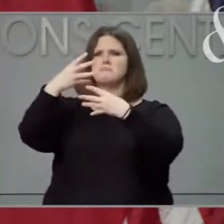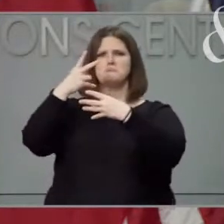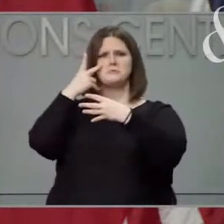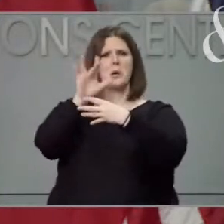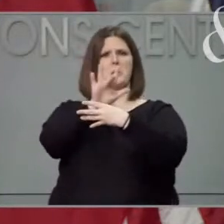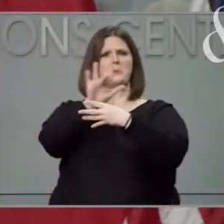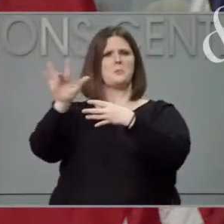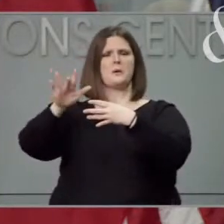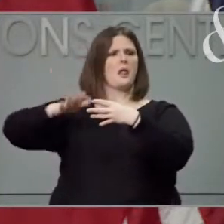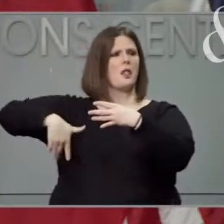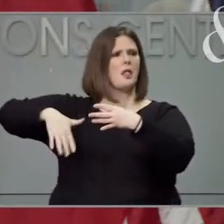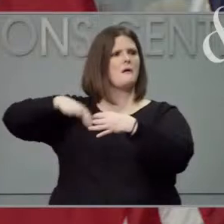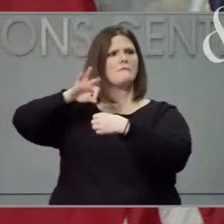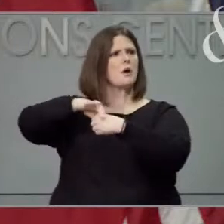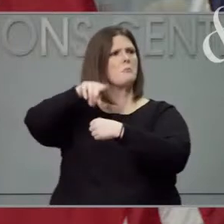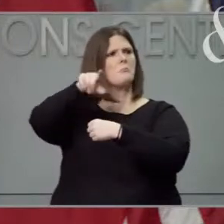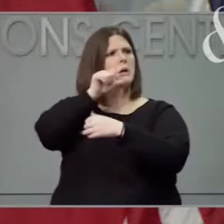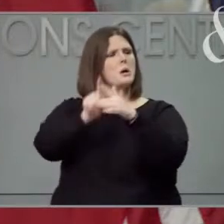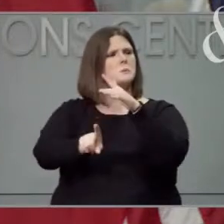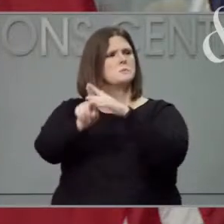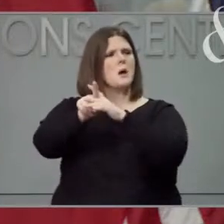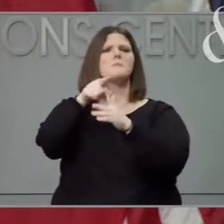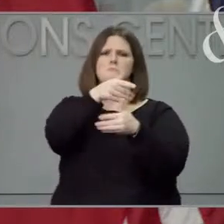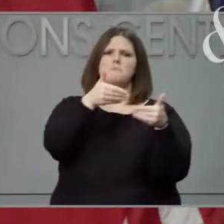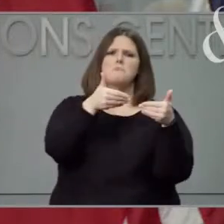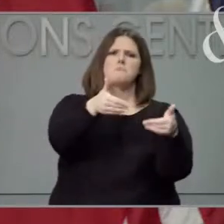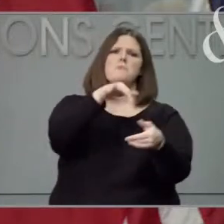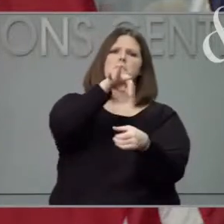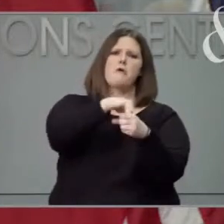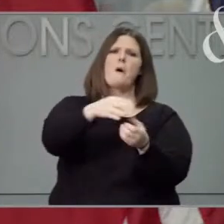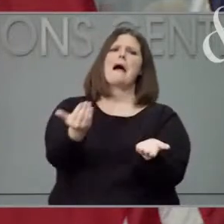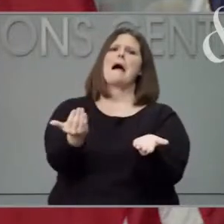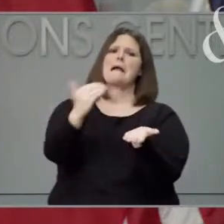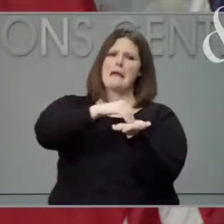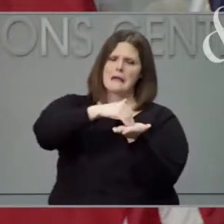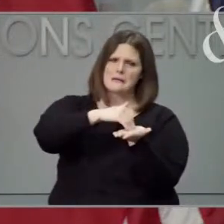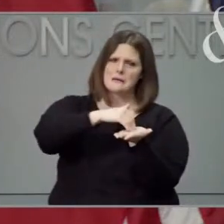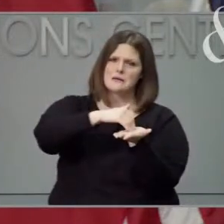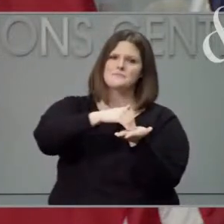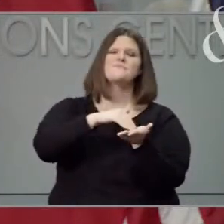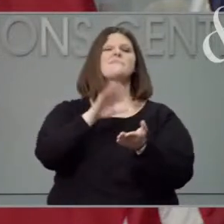see any indication that he voted, so they let him vote again. I don't want to get into the